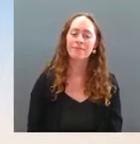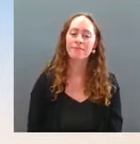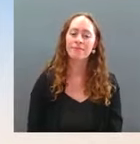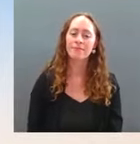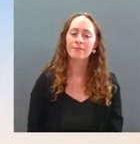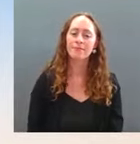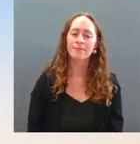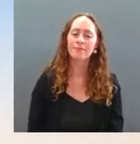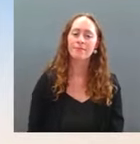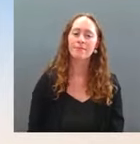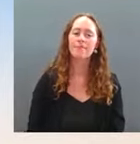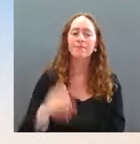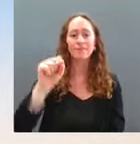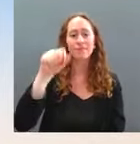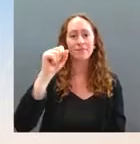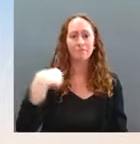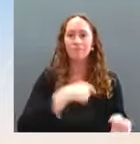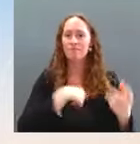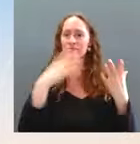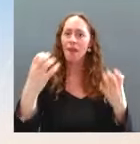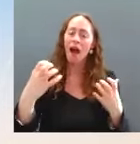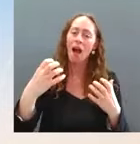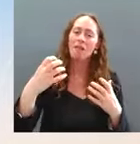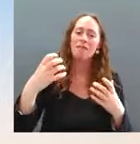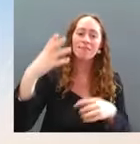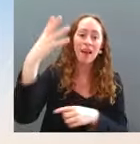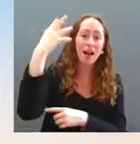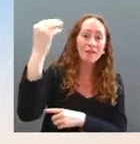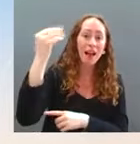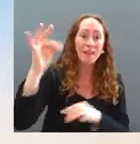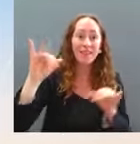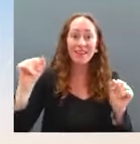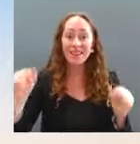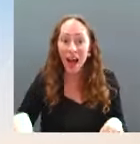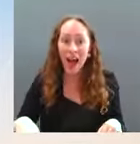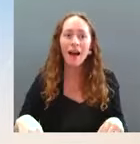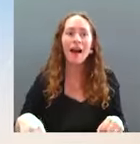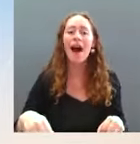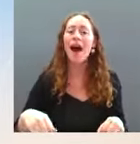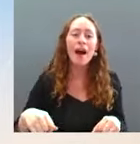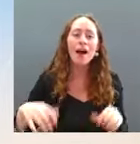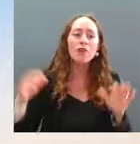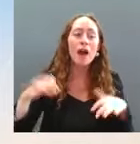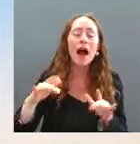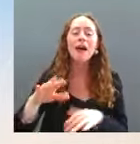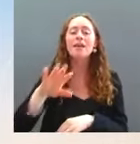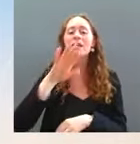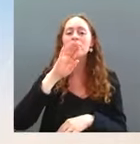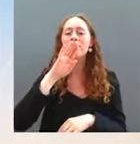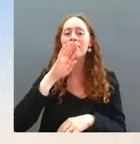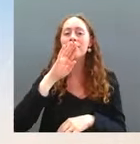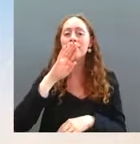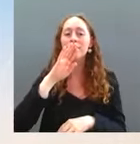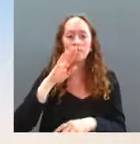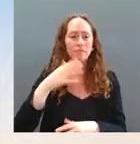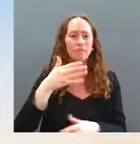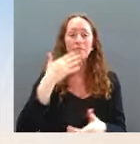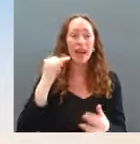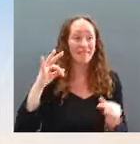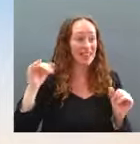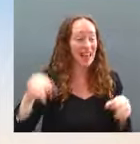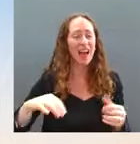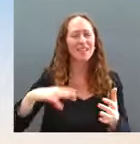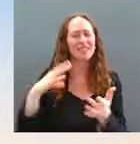year, and certainly we do know that it is better to have events outside when you can have them outside. It is supposed to be a beautiful day. I'm not a